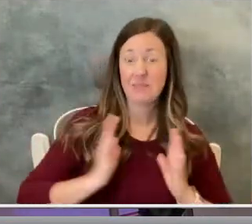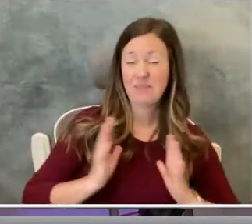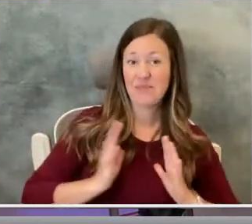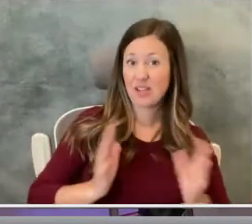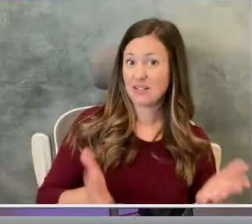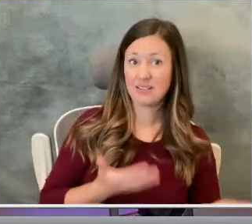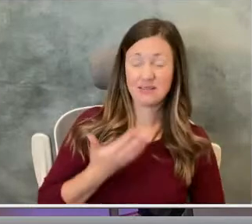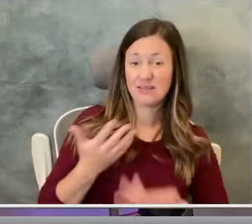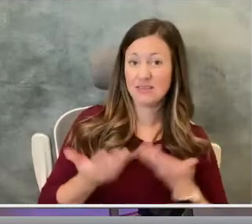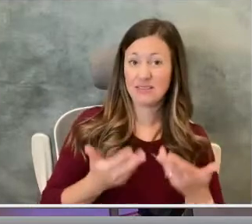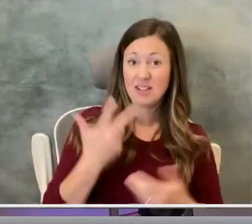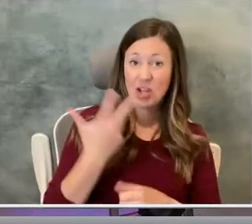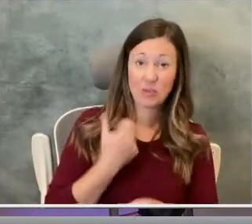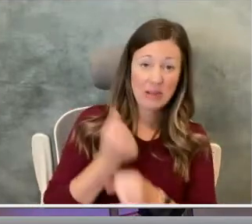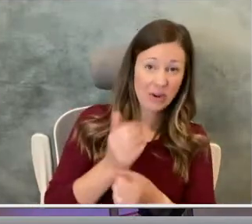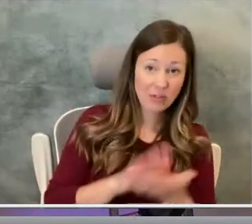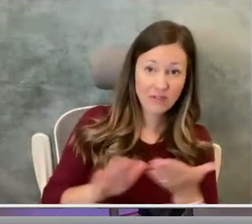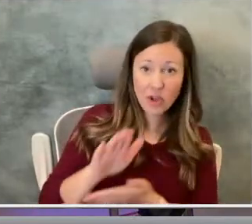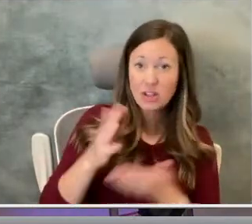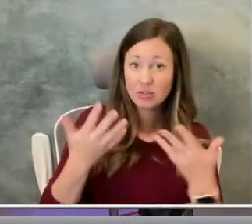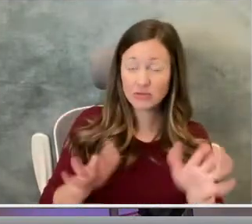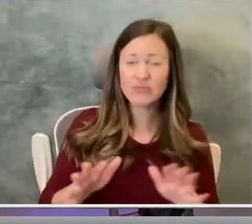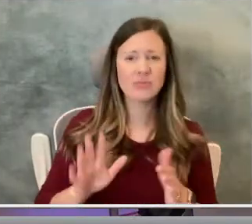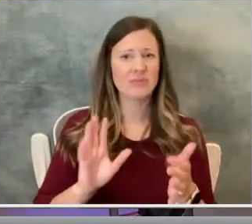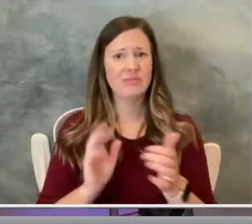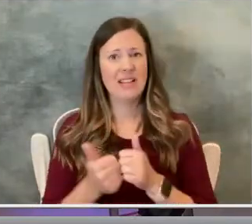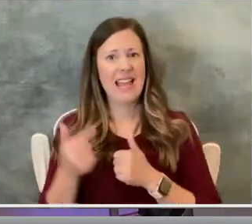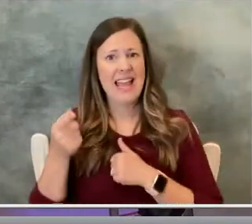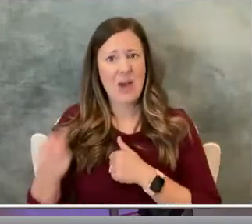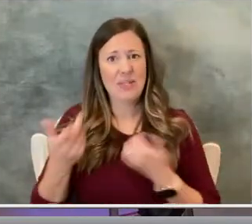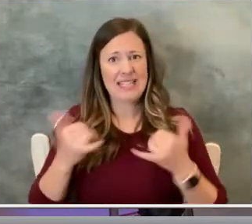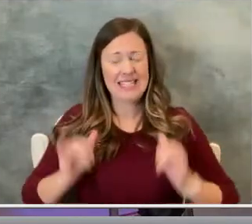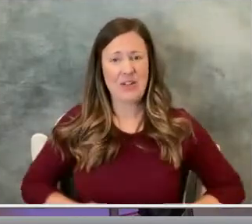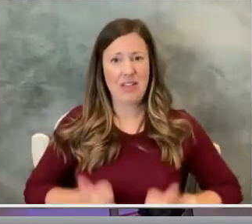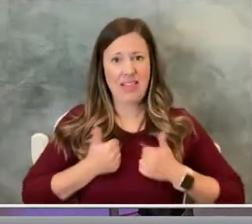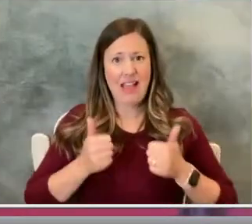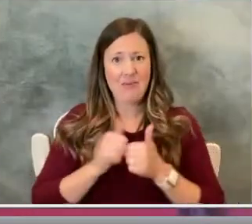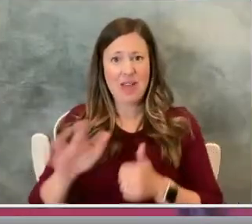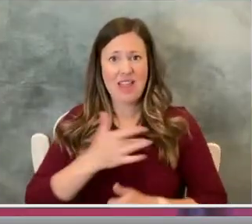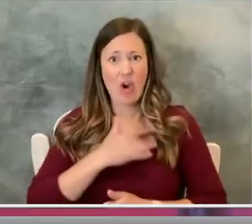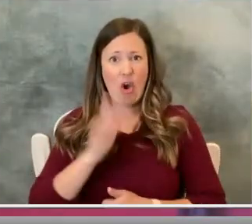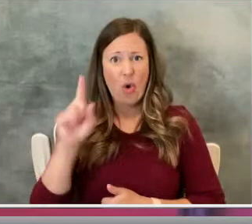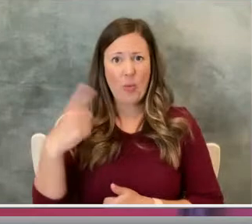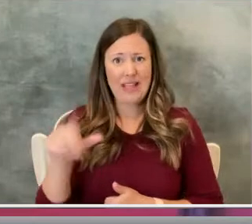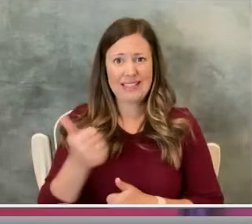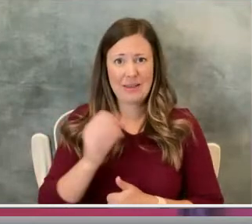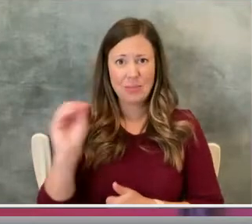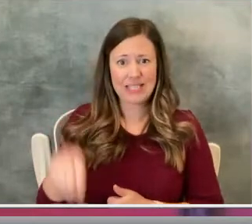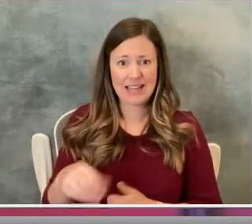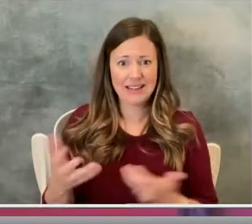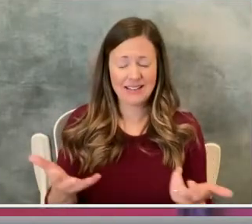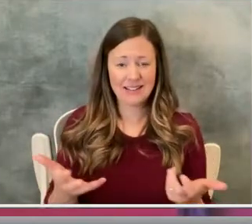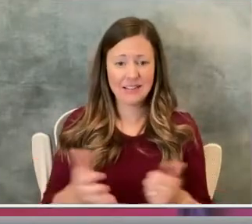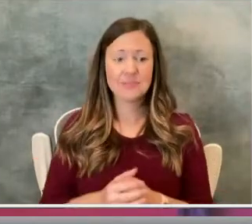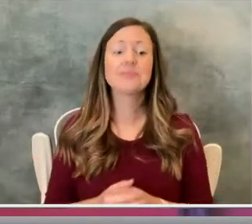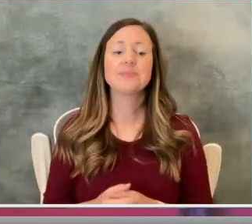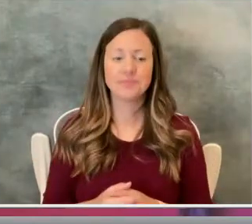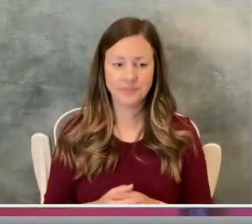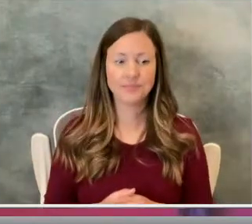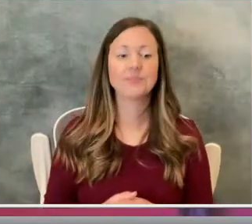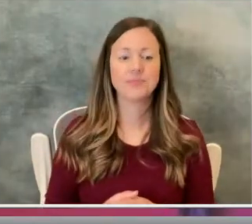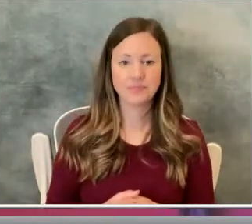of college. How is this guy walking around with a heart only 10%? Well, yeah, with young people in particular, it can